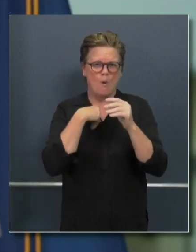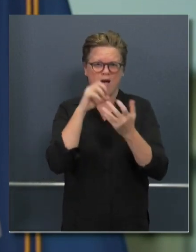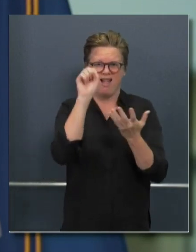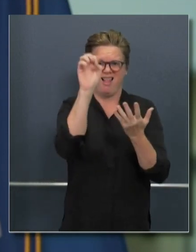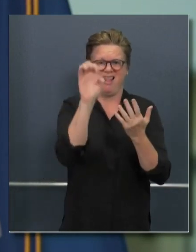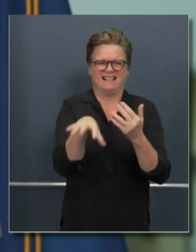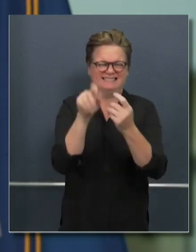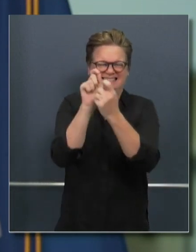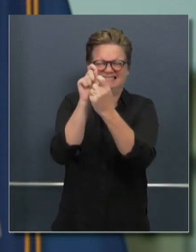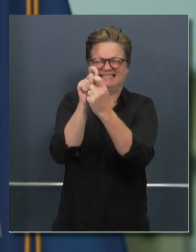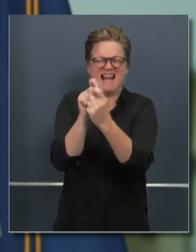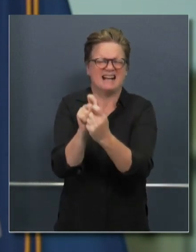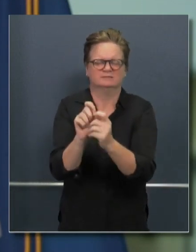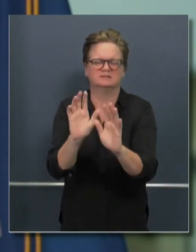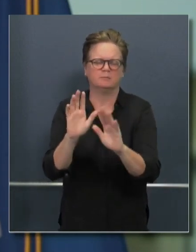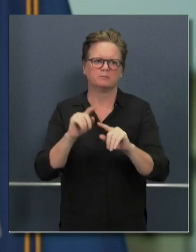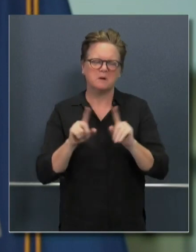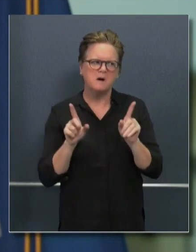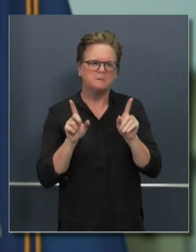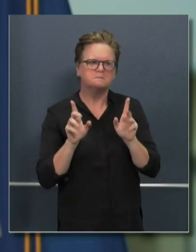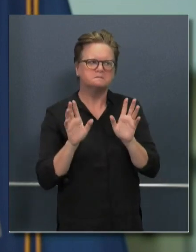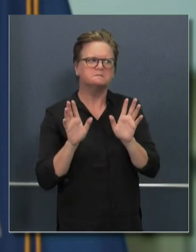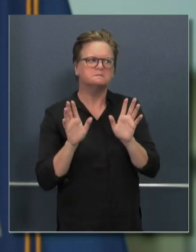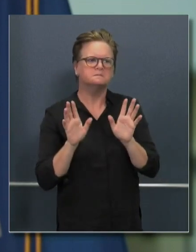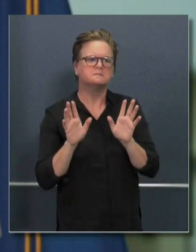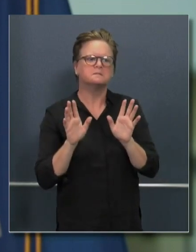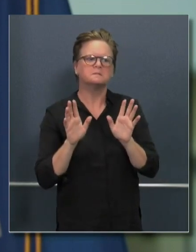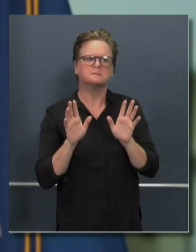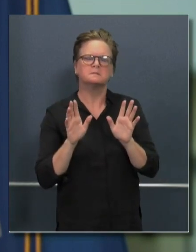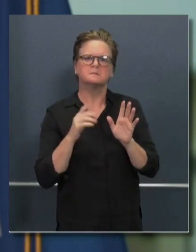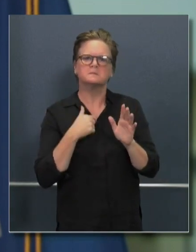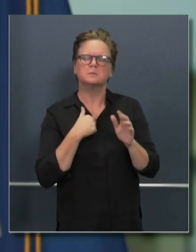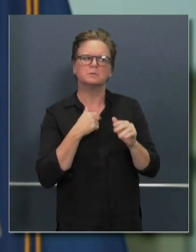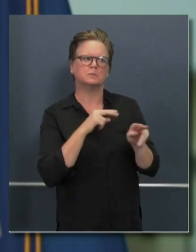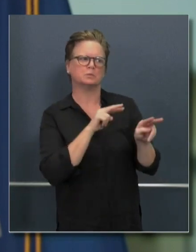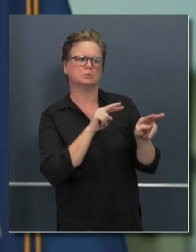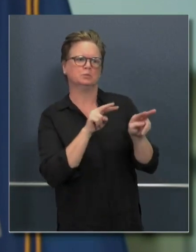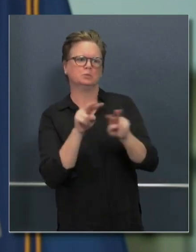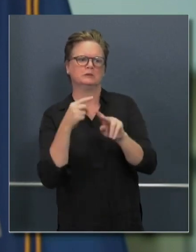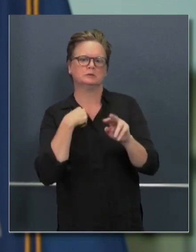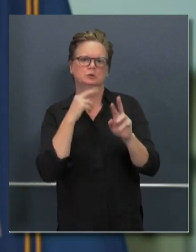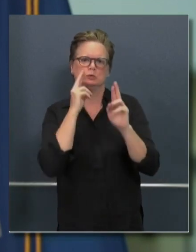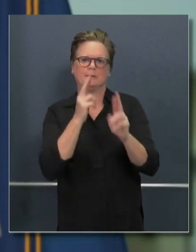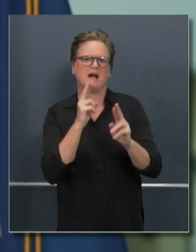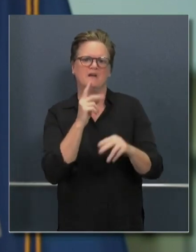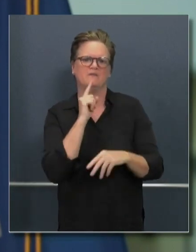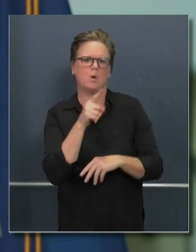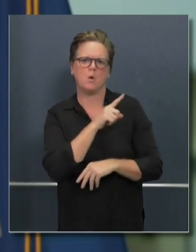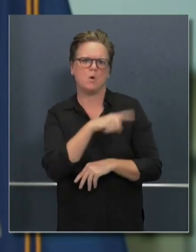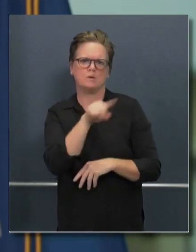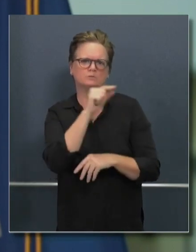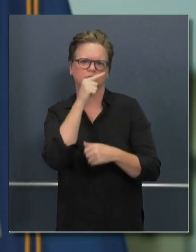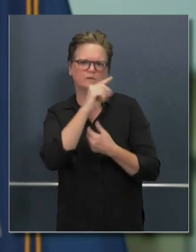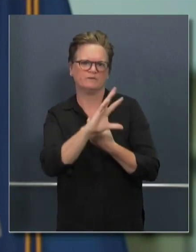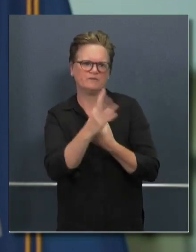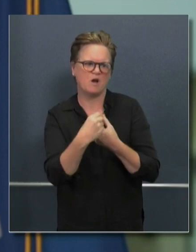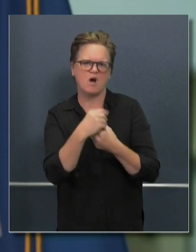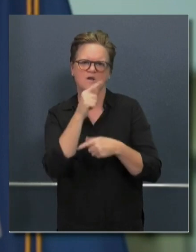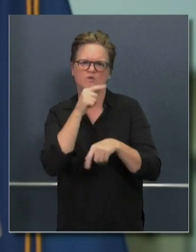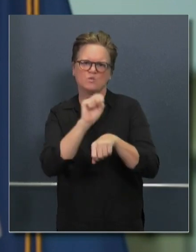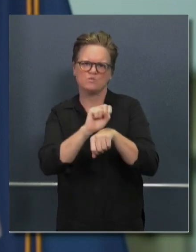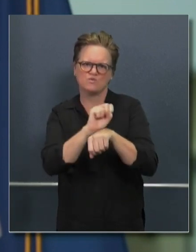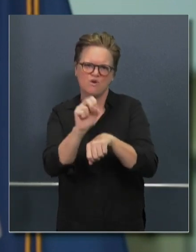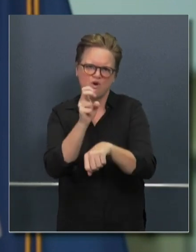at risk, except to say deep respect, deep admiration for the task at hand, deep realization of the pressures that